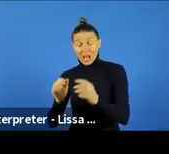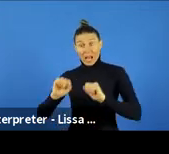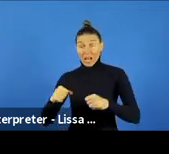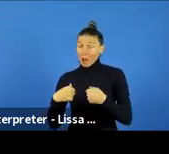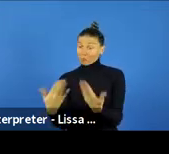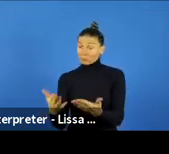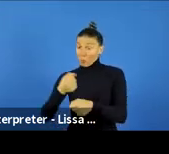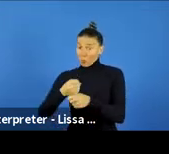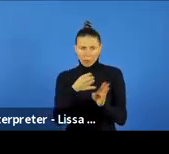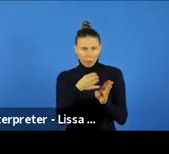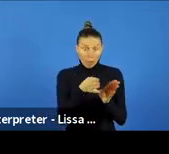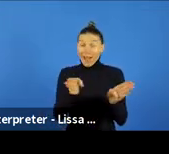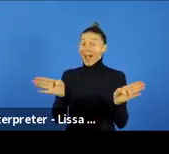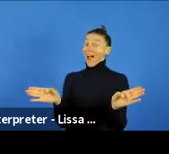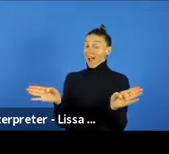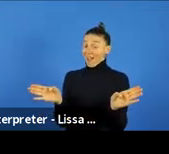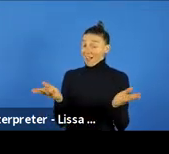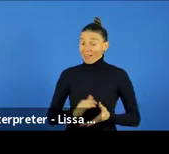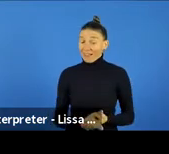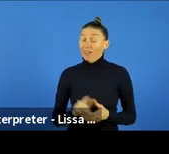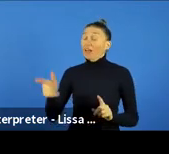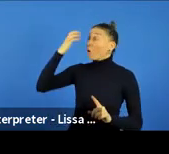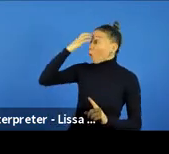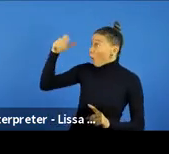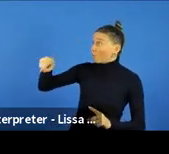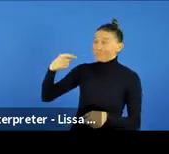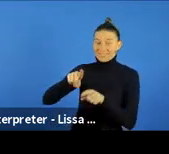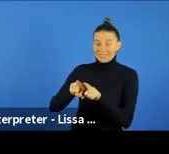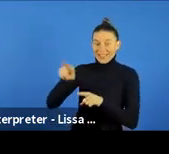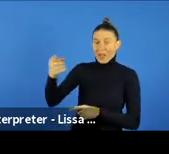of work. Governments also reduce their cost